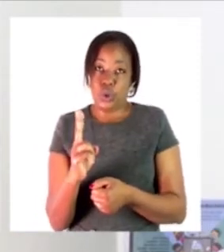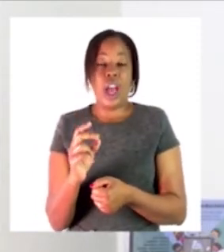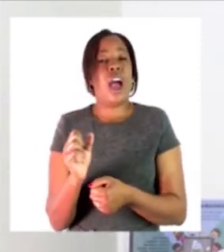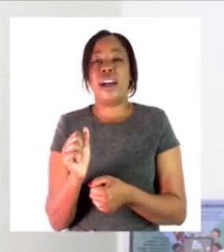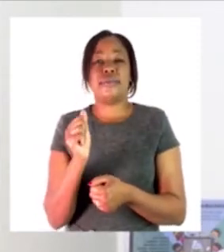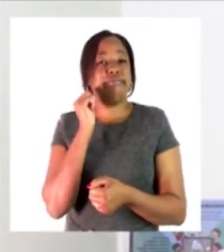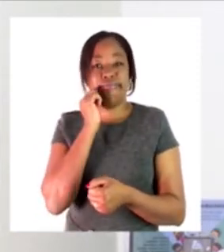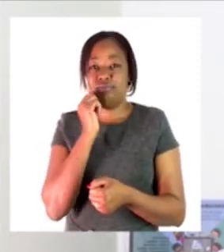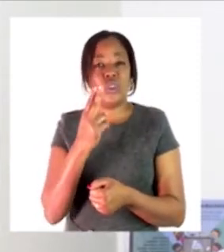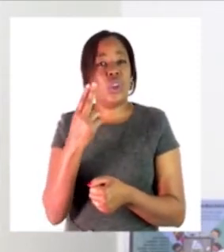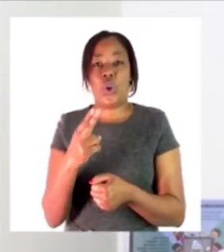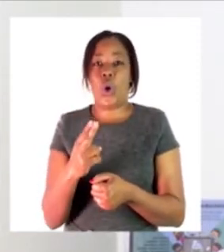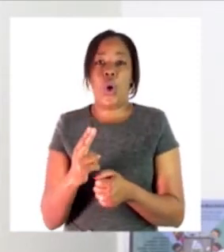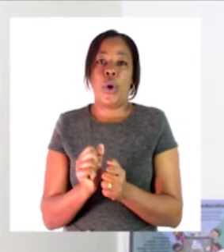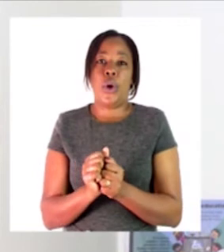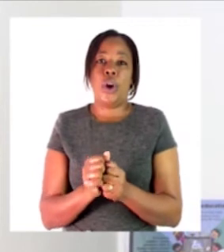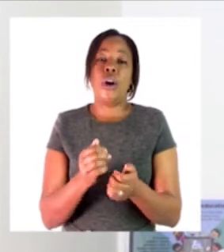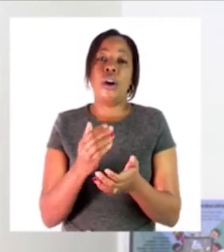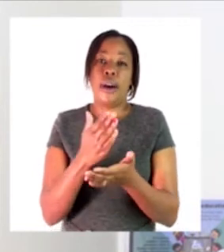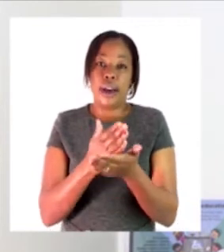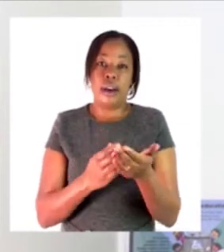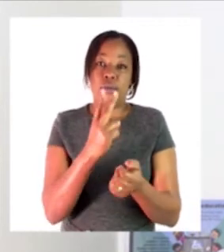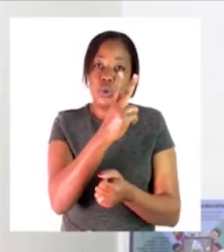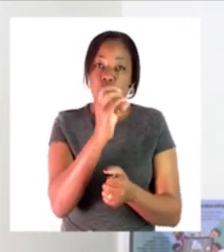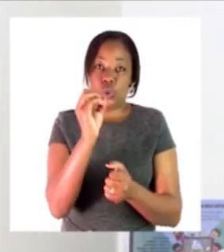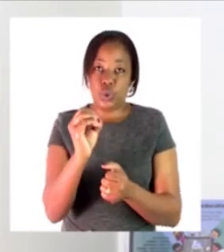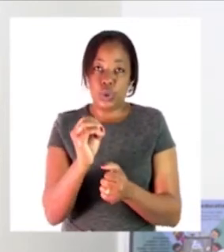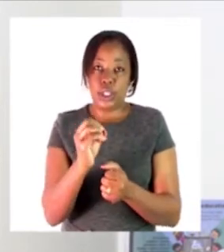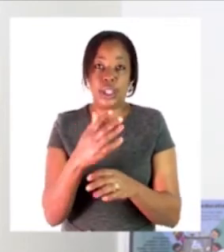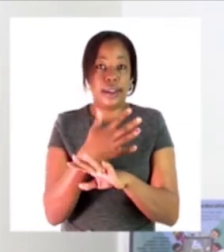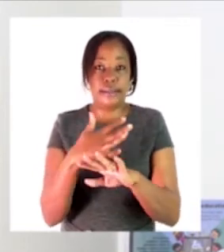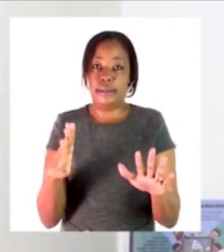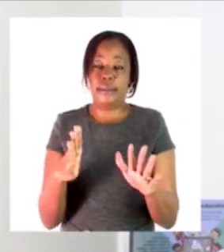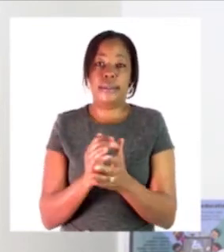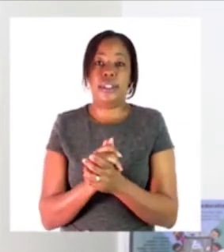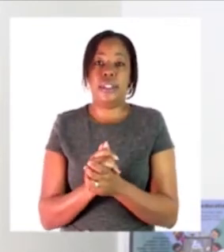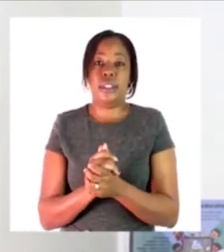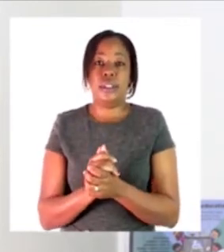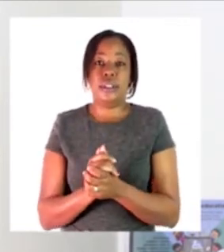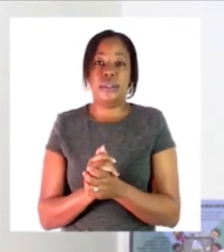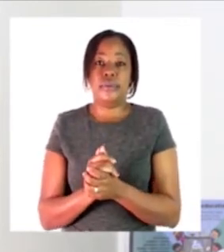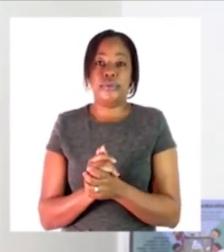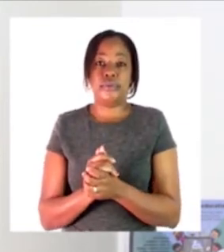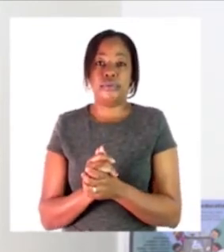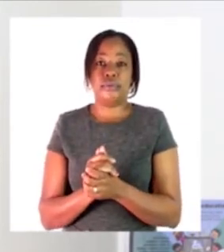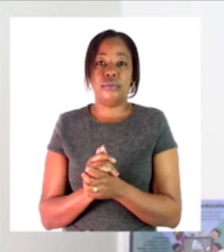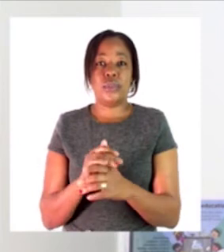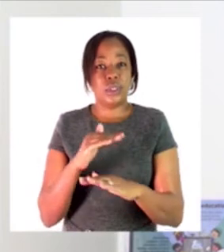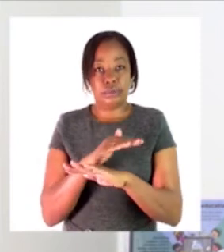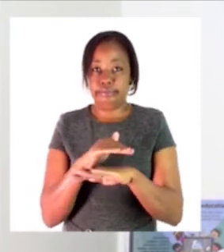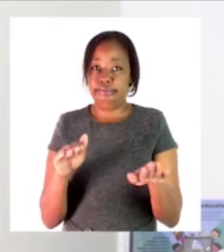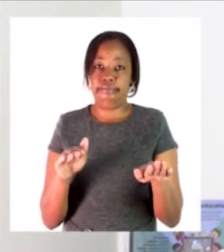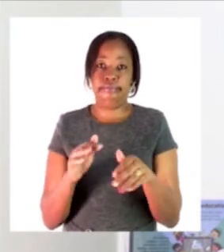here to say it will be, because a 1 will not have a half again, they will not continue. So we'll just end it there to say